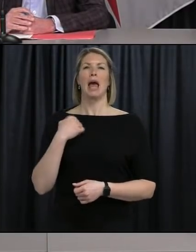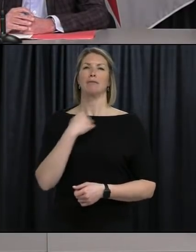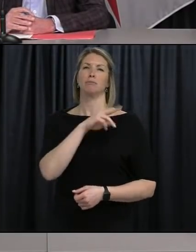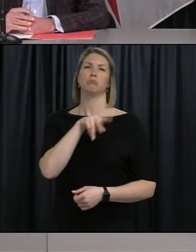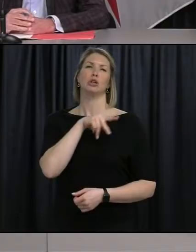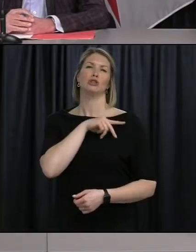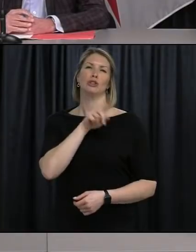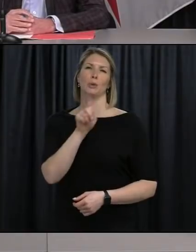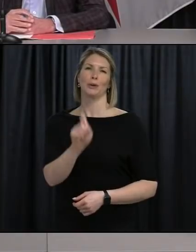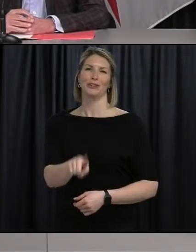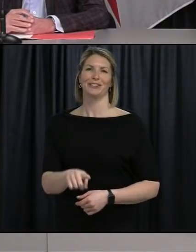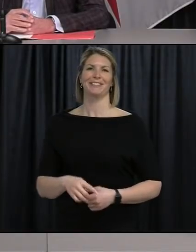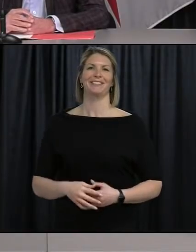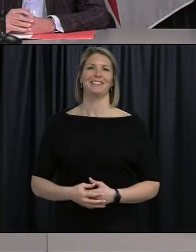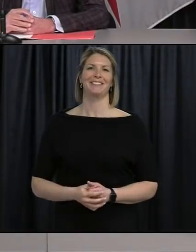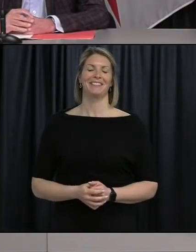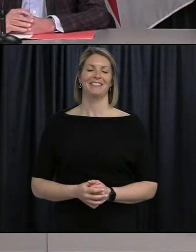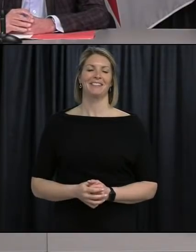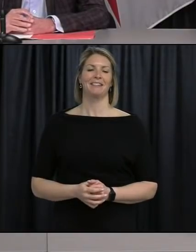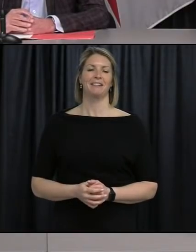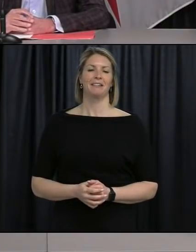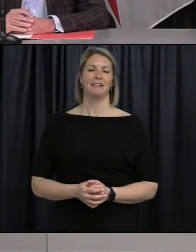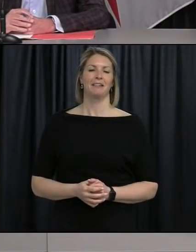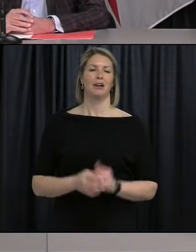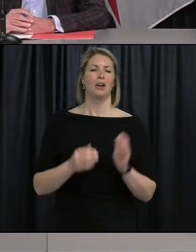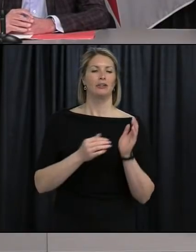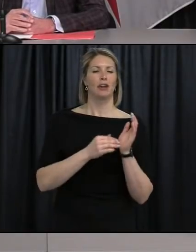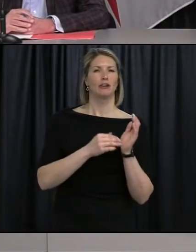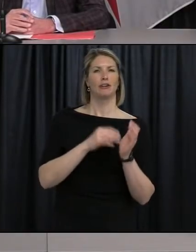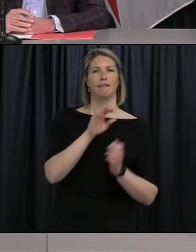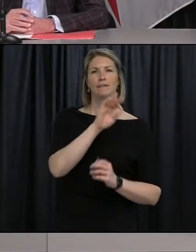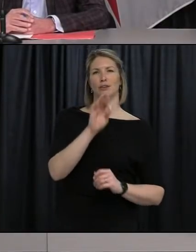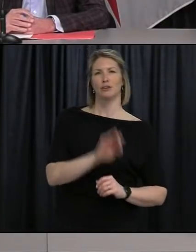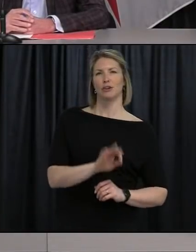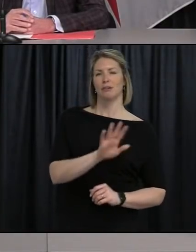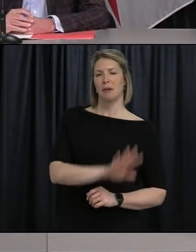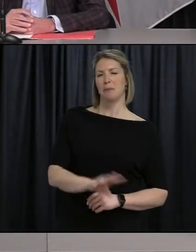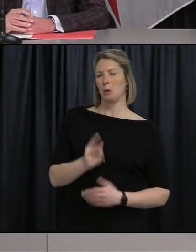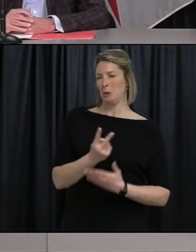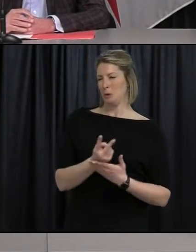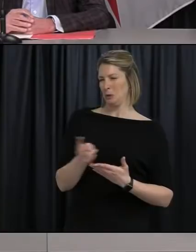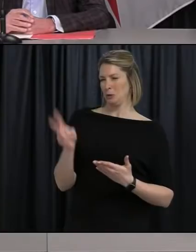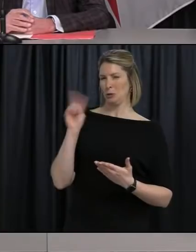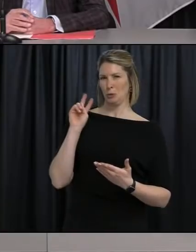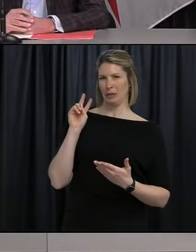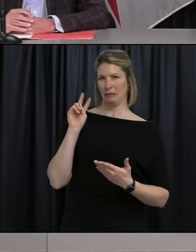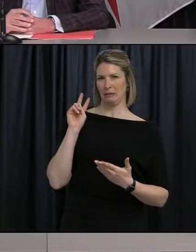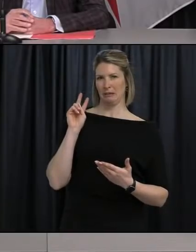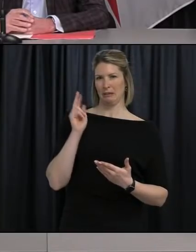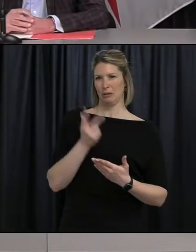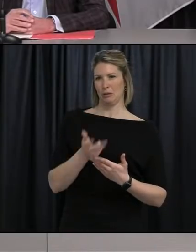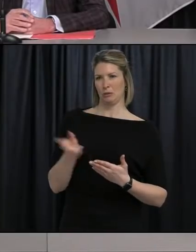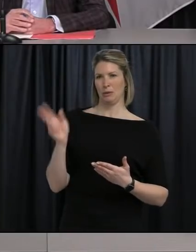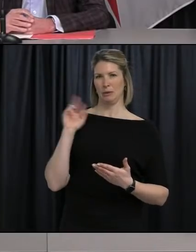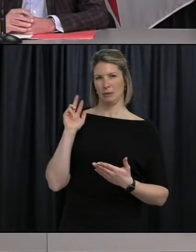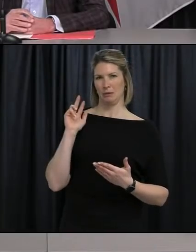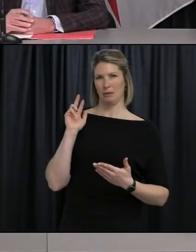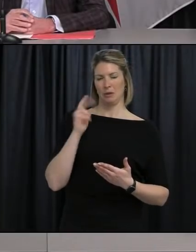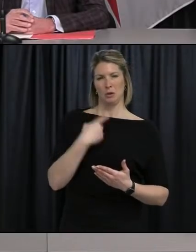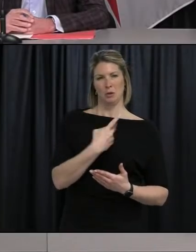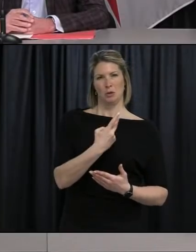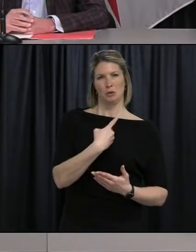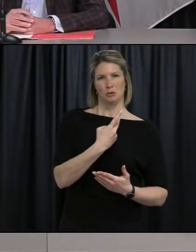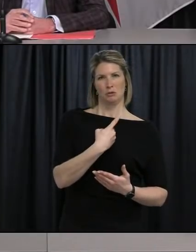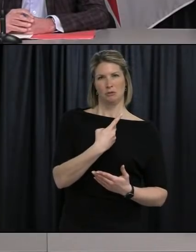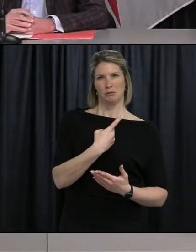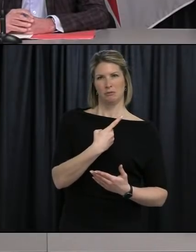question. Dr. Fitzgerald, a couple of weeks ago, both you and I said we'd be quite willing to get